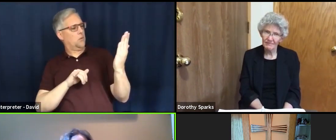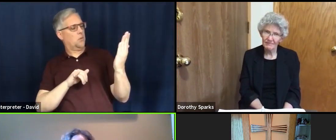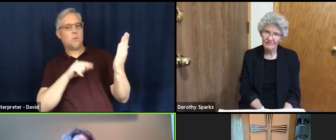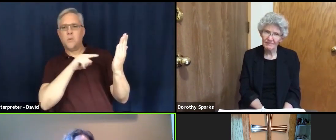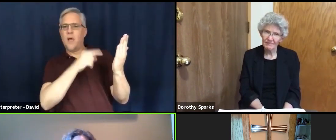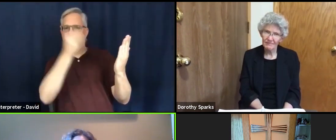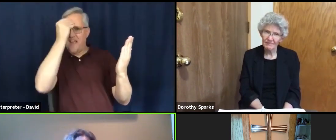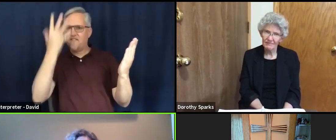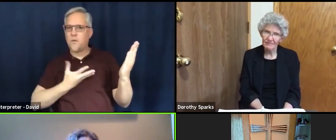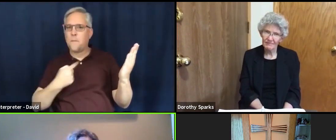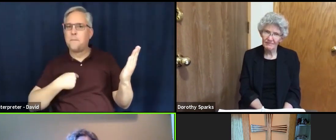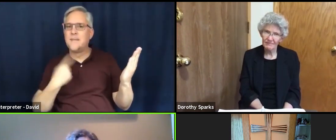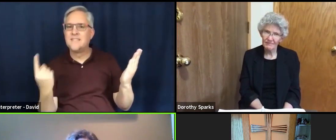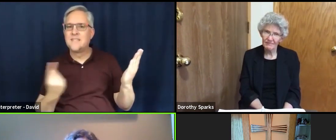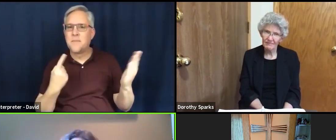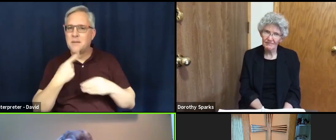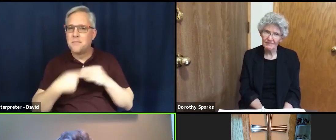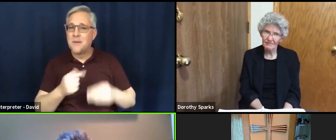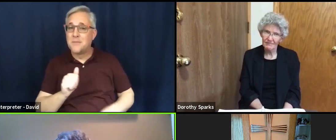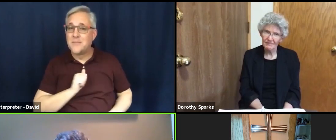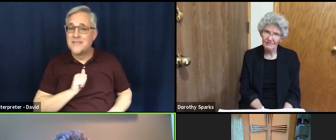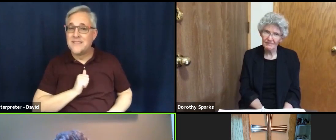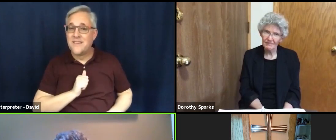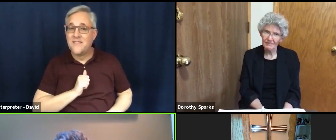Because it doesn't feel good